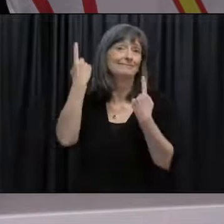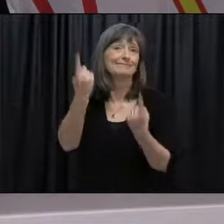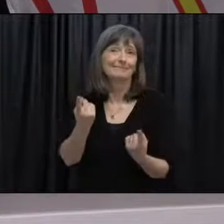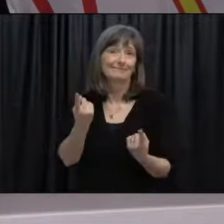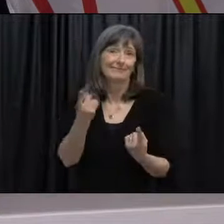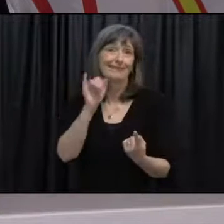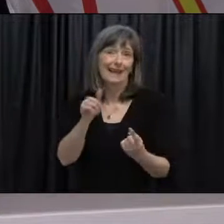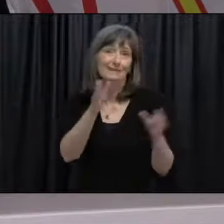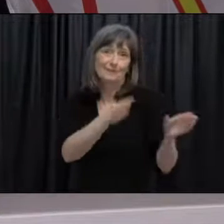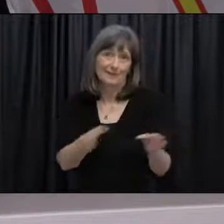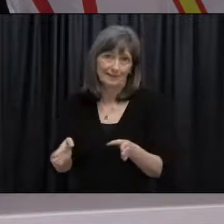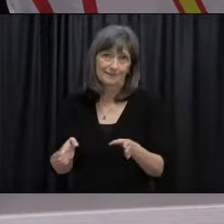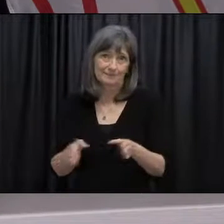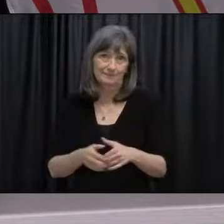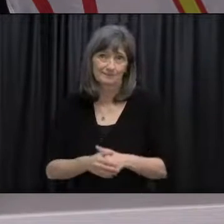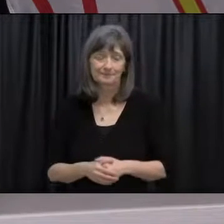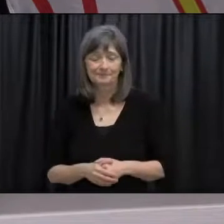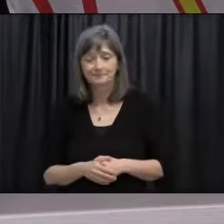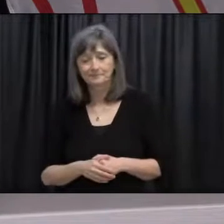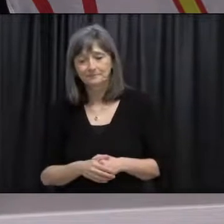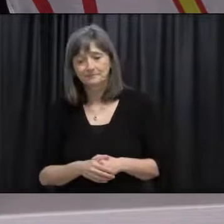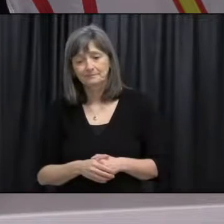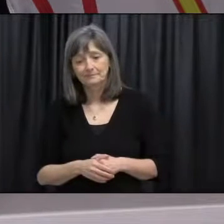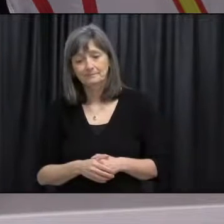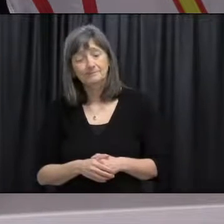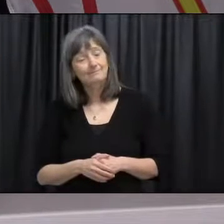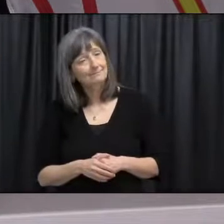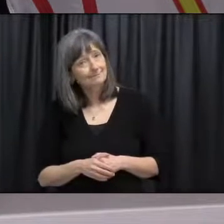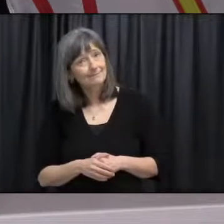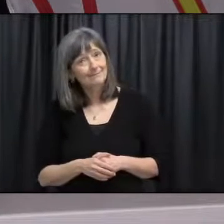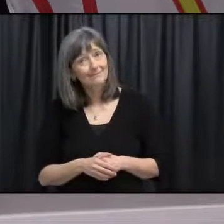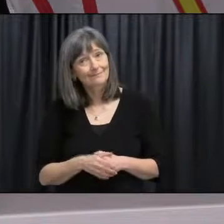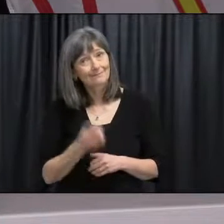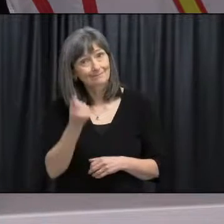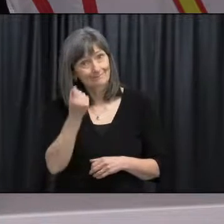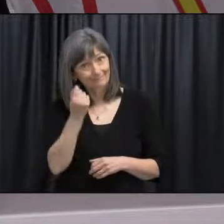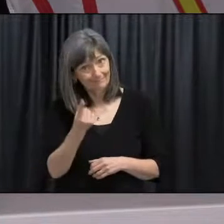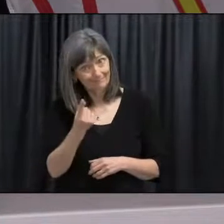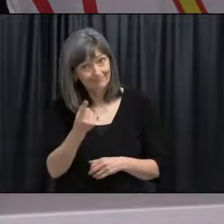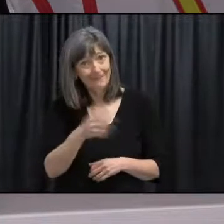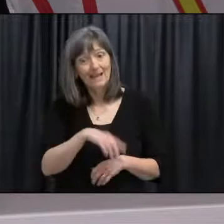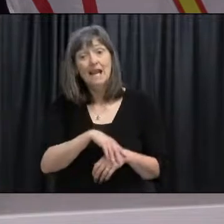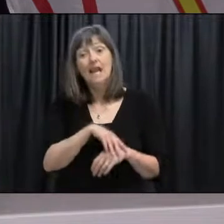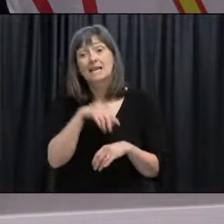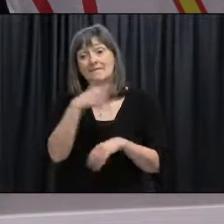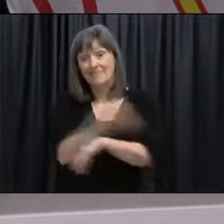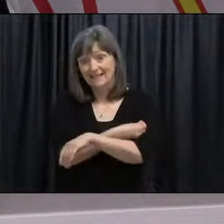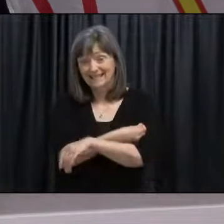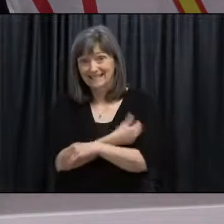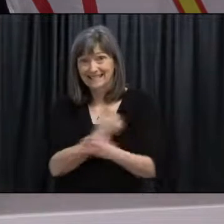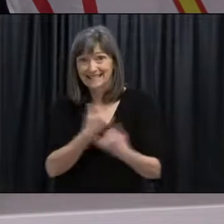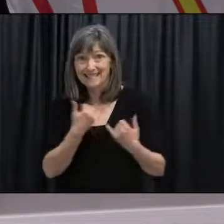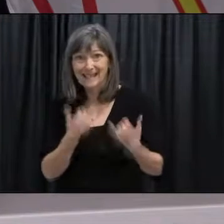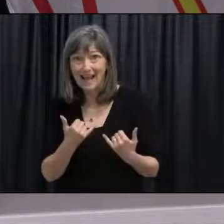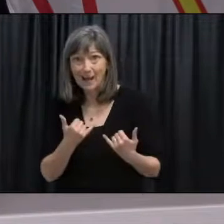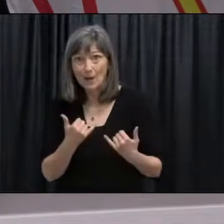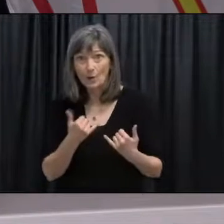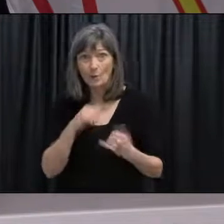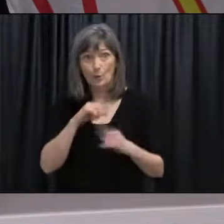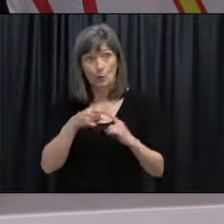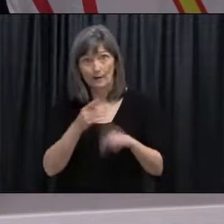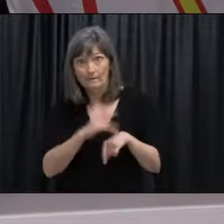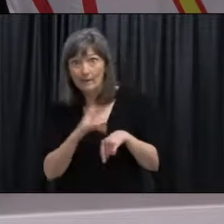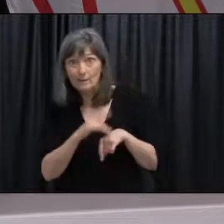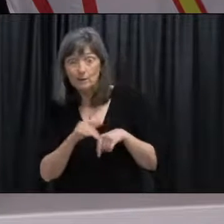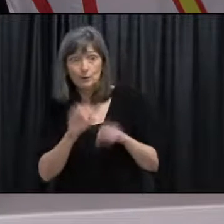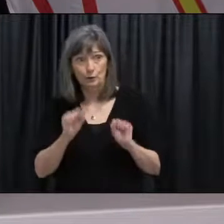where we're heading. But make no mistake that getting your vaccine at this point, when it's offered, when